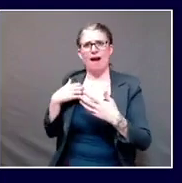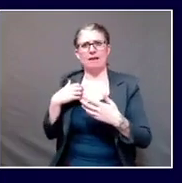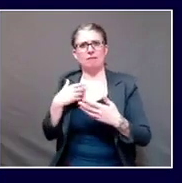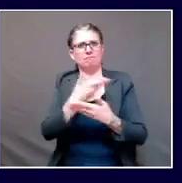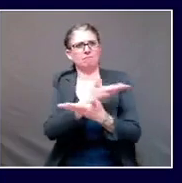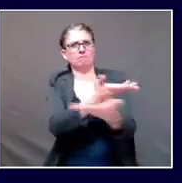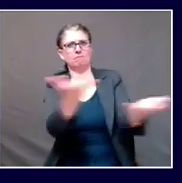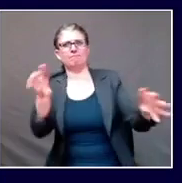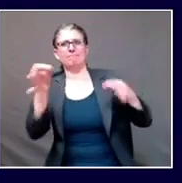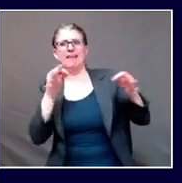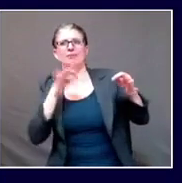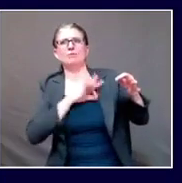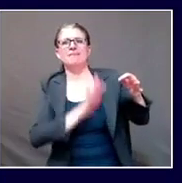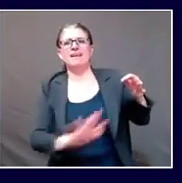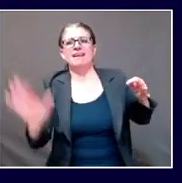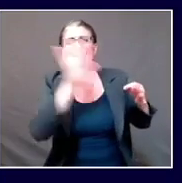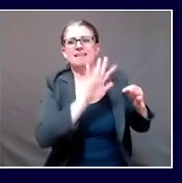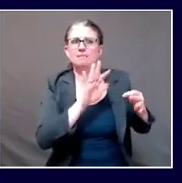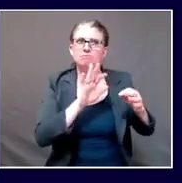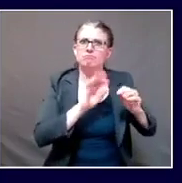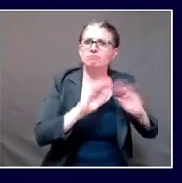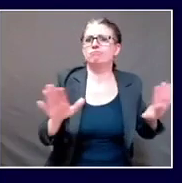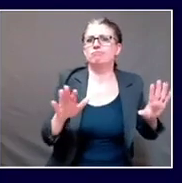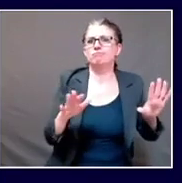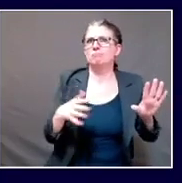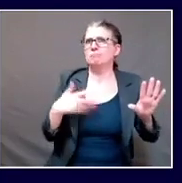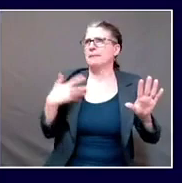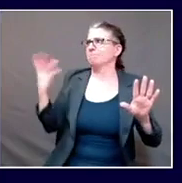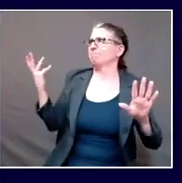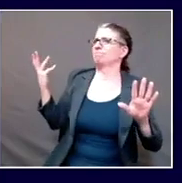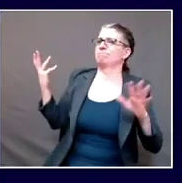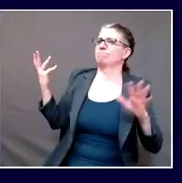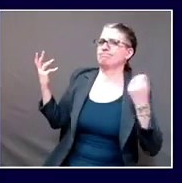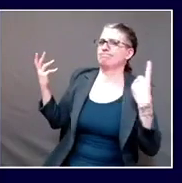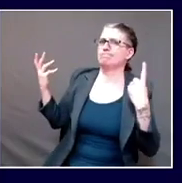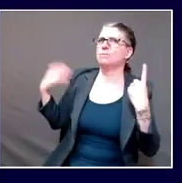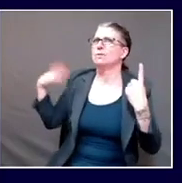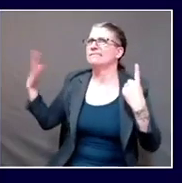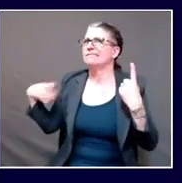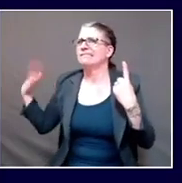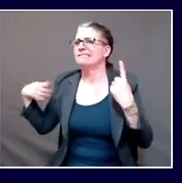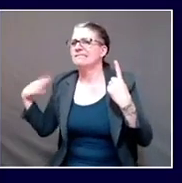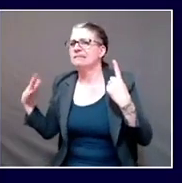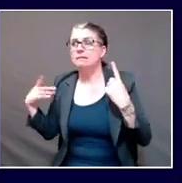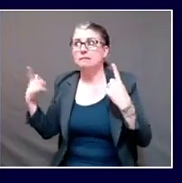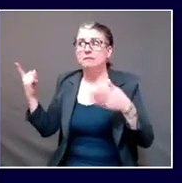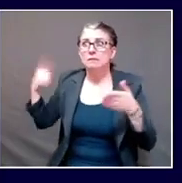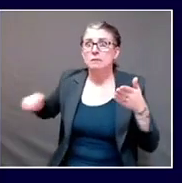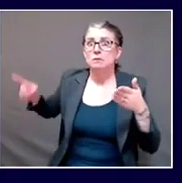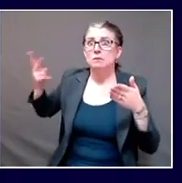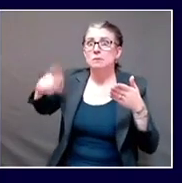one week, two weeks, three weeks, one month, one quarter. And that type of information is essential for our planning.